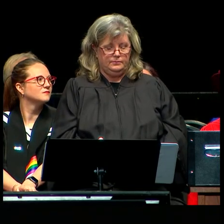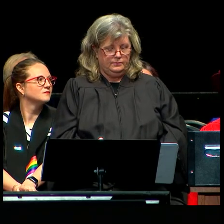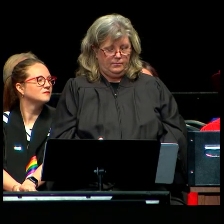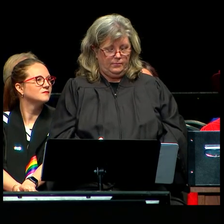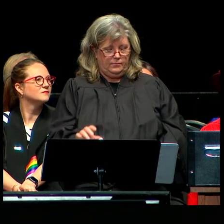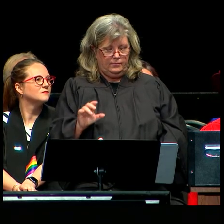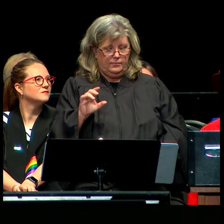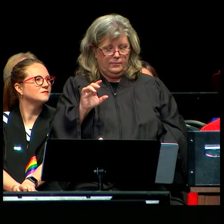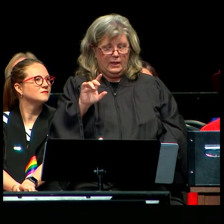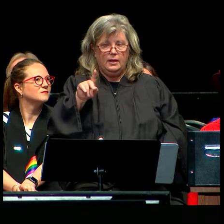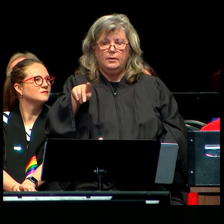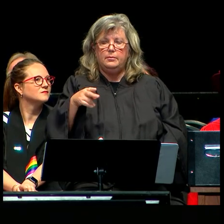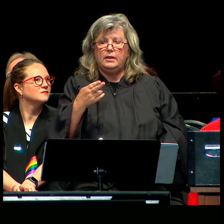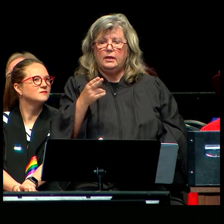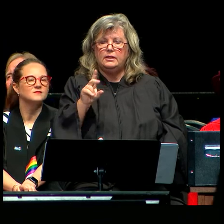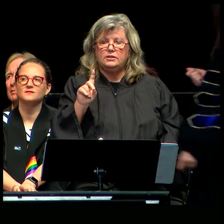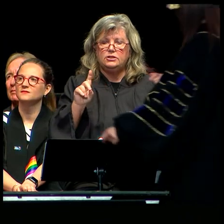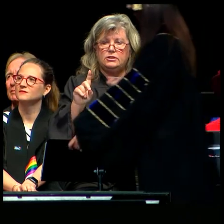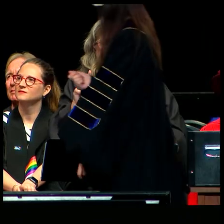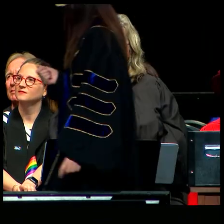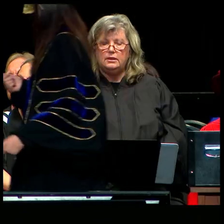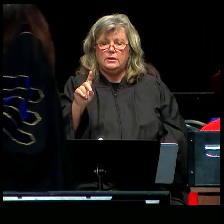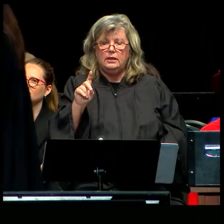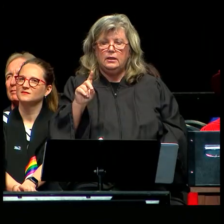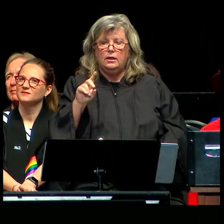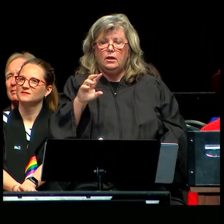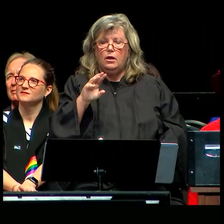Doctor of Philosophy in Molecular Science.